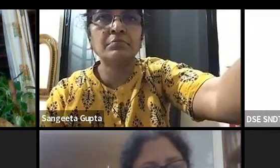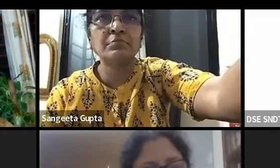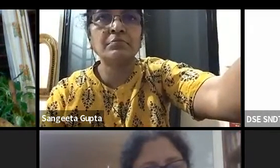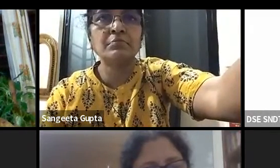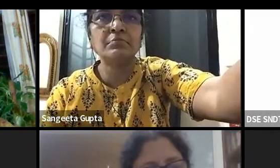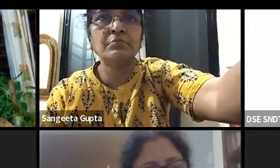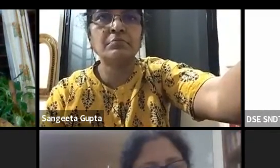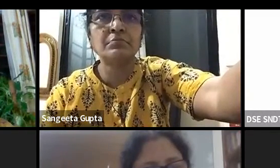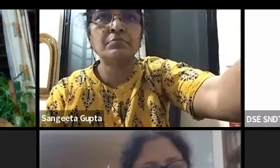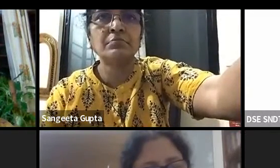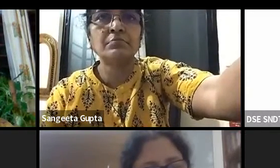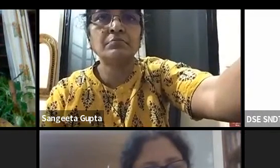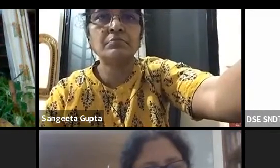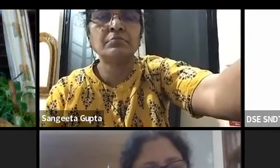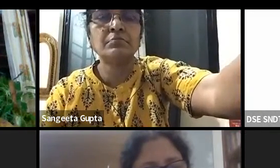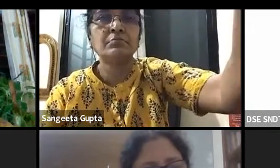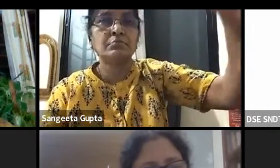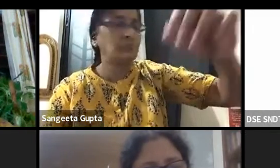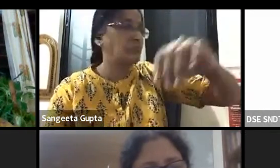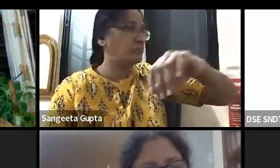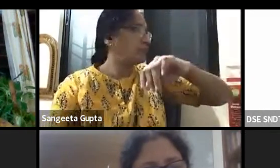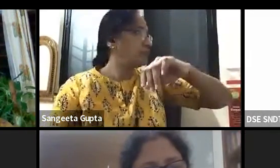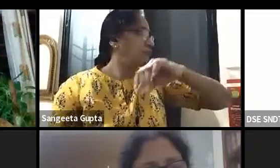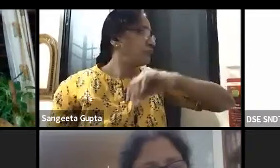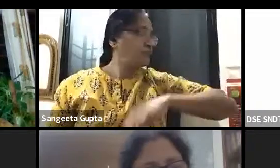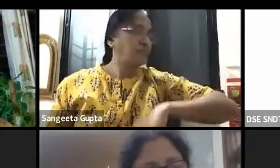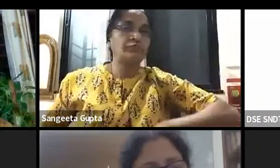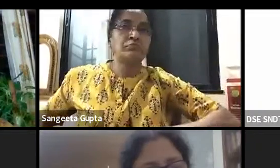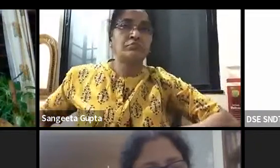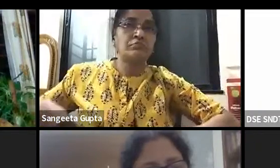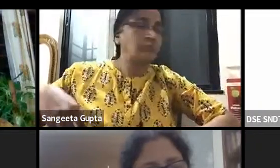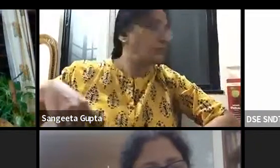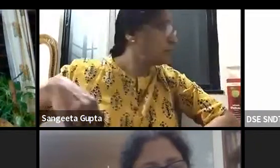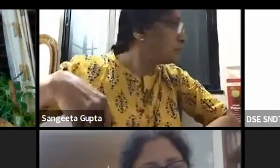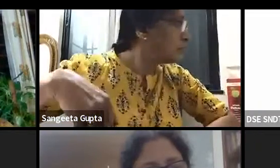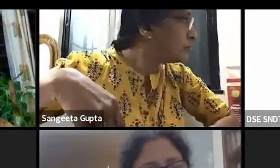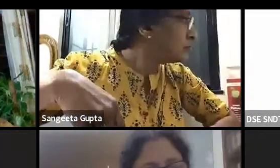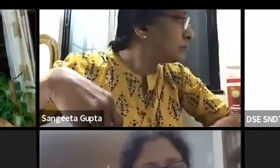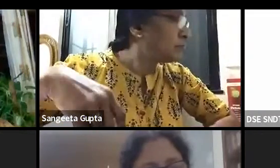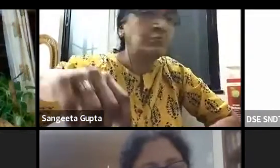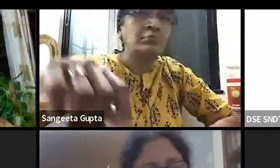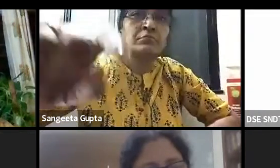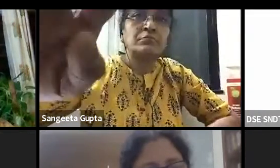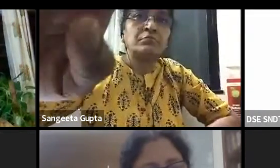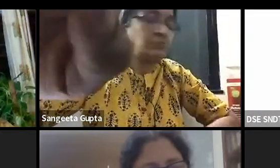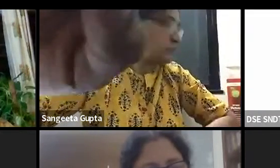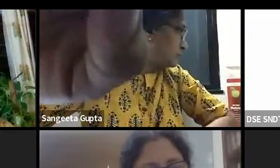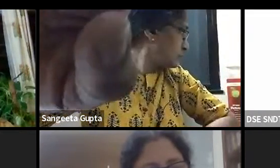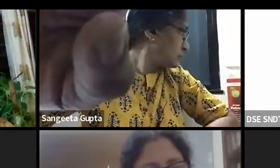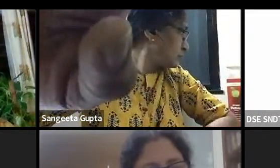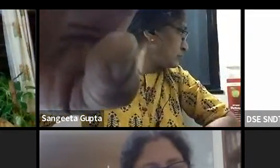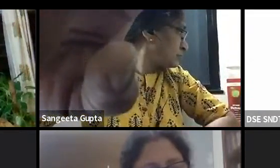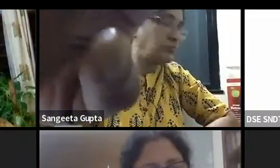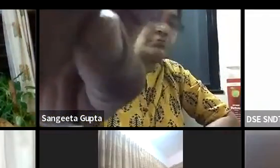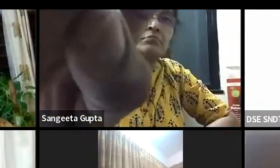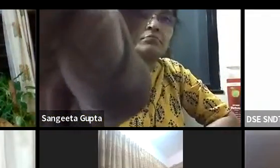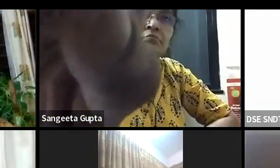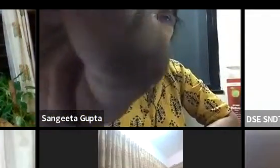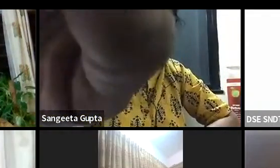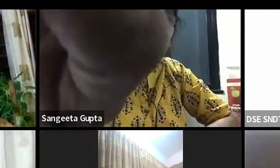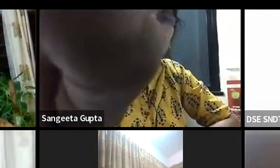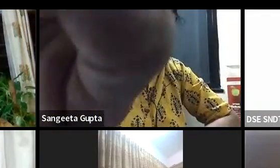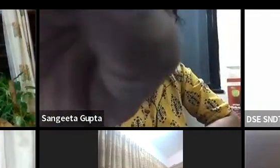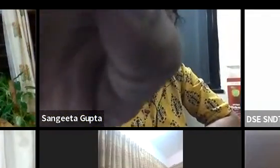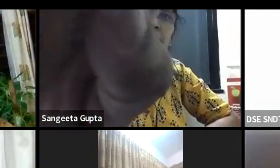of 35 years. So we are full to the brim in terms of looking at the policy,